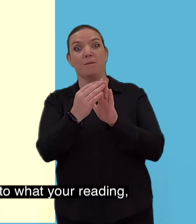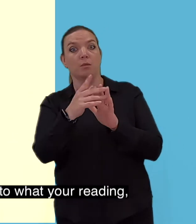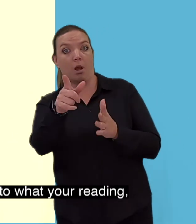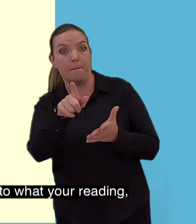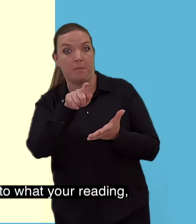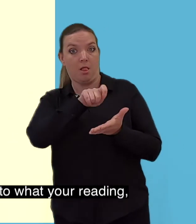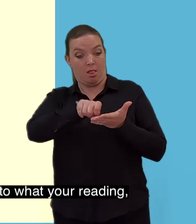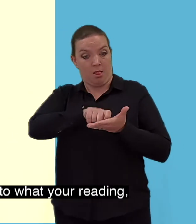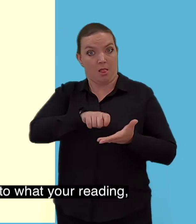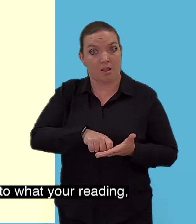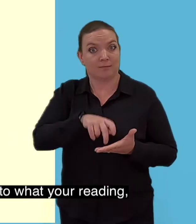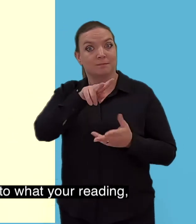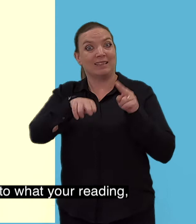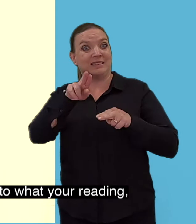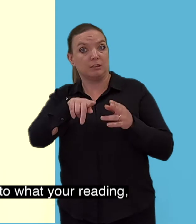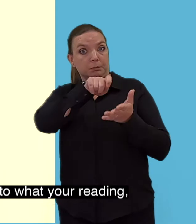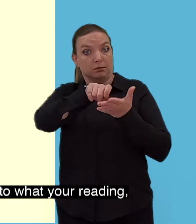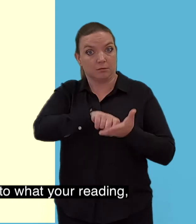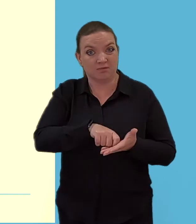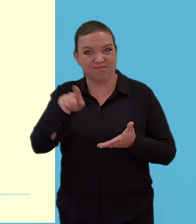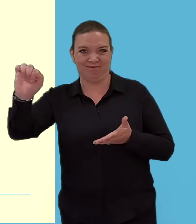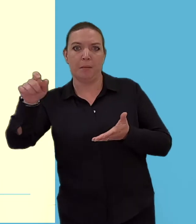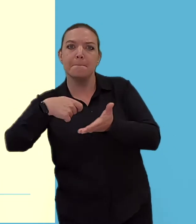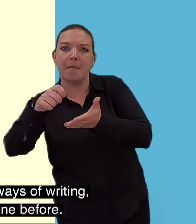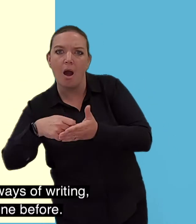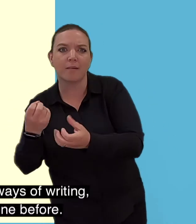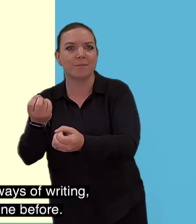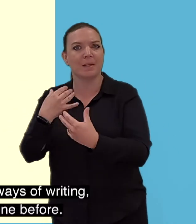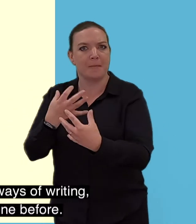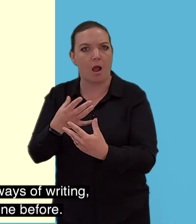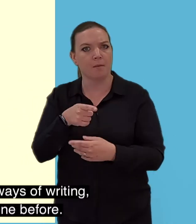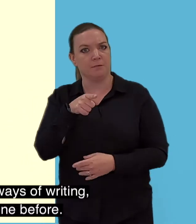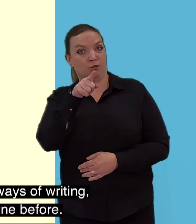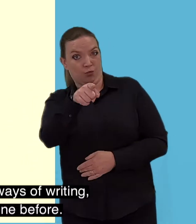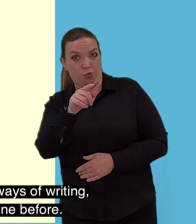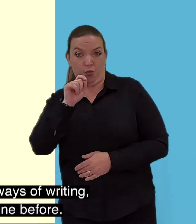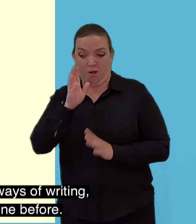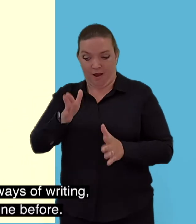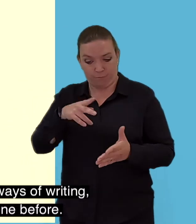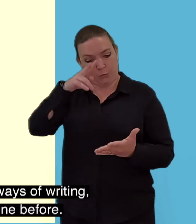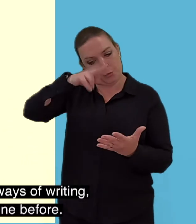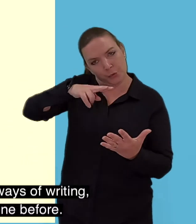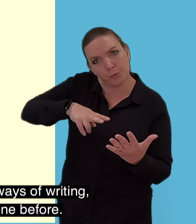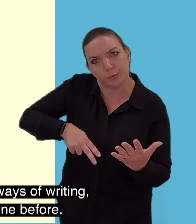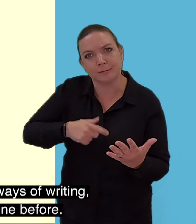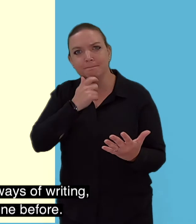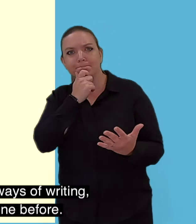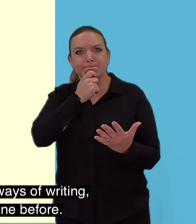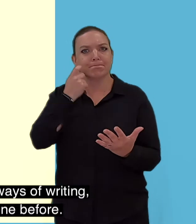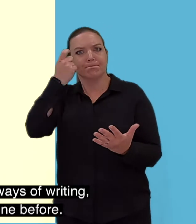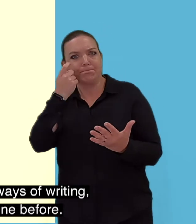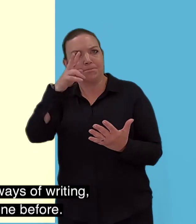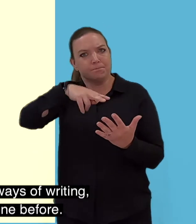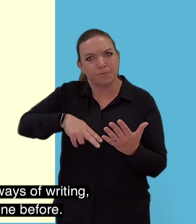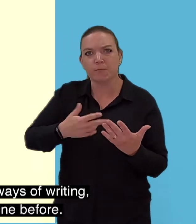be encouraged to develop your own response to what you're reading. You'll learn new terminology which you might not have known before, and ways